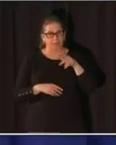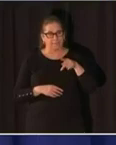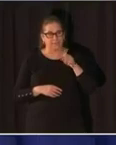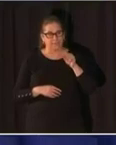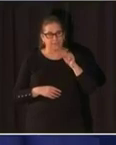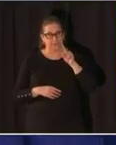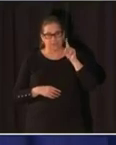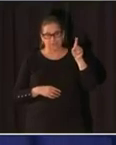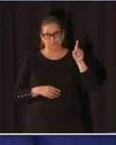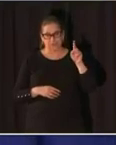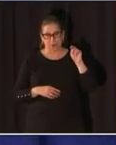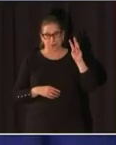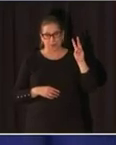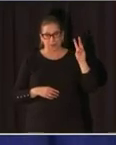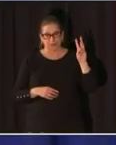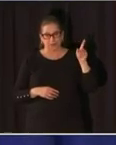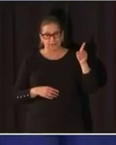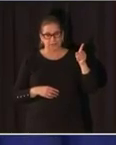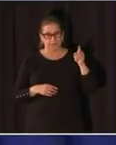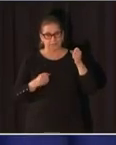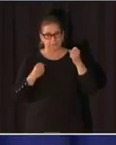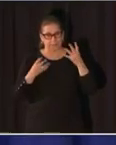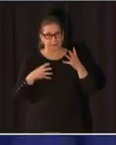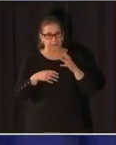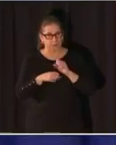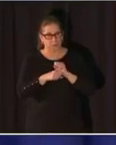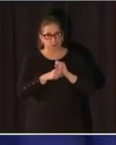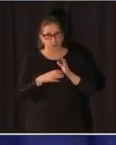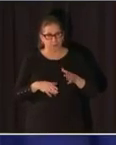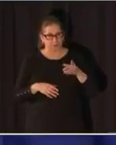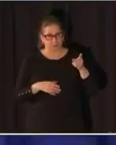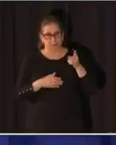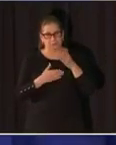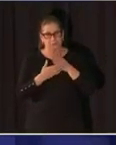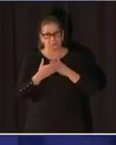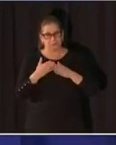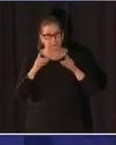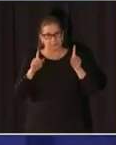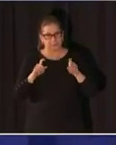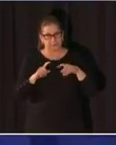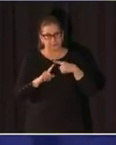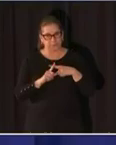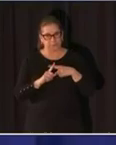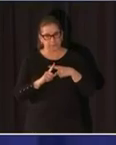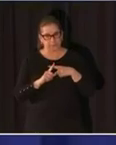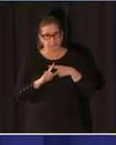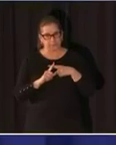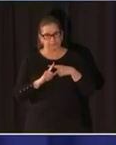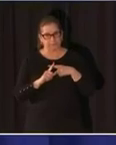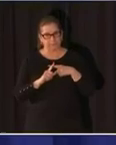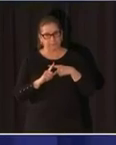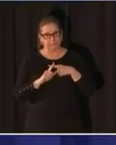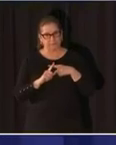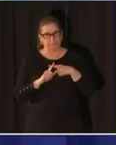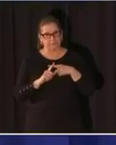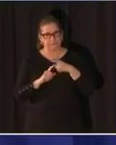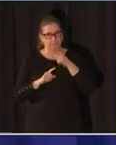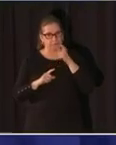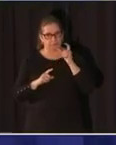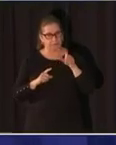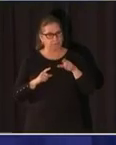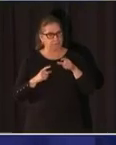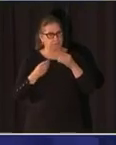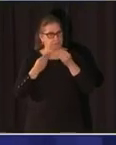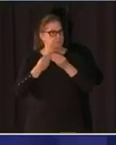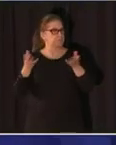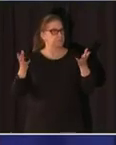public when an employee tests positive. Can you explain why that is, and wouldn't notifying the public of these positive cases help keep the